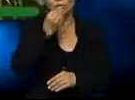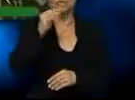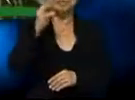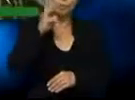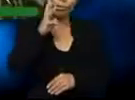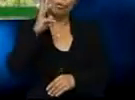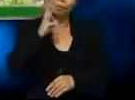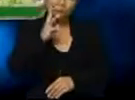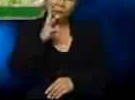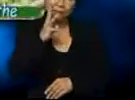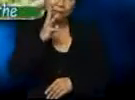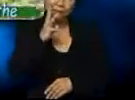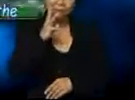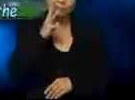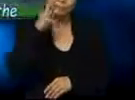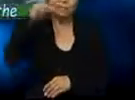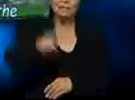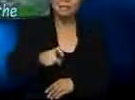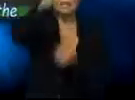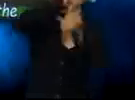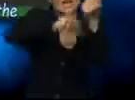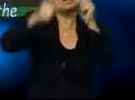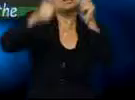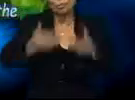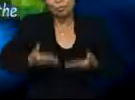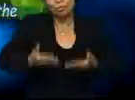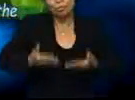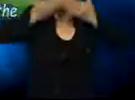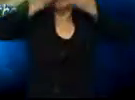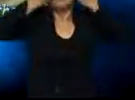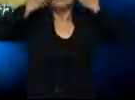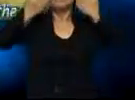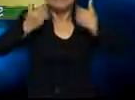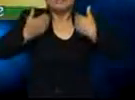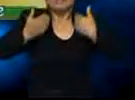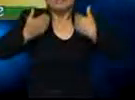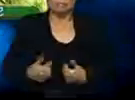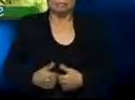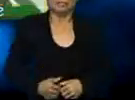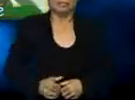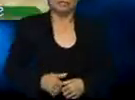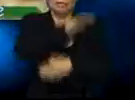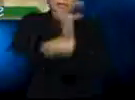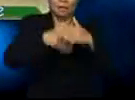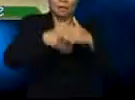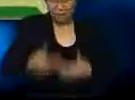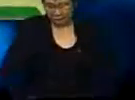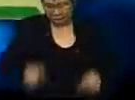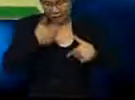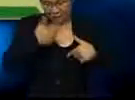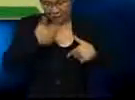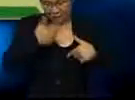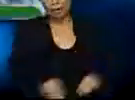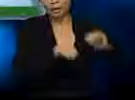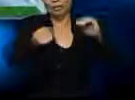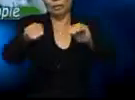need water, they need air to breathe. All living things move and